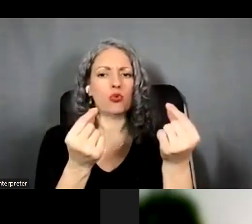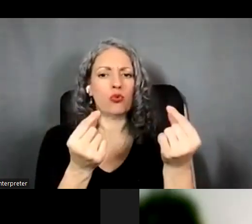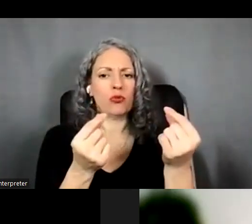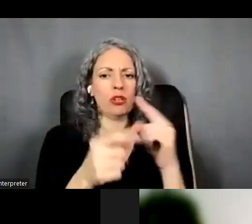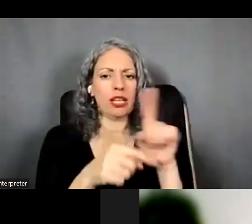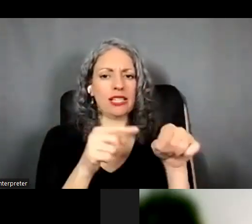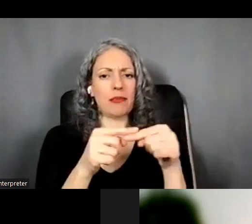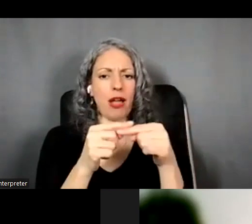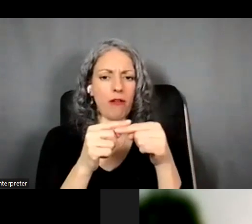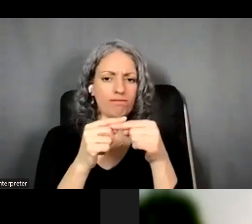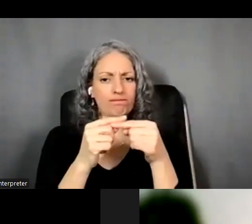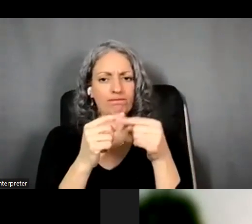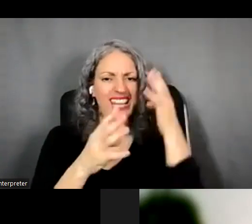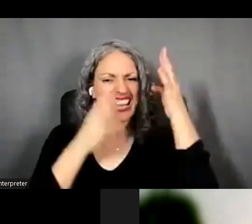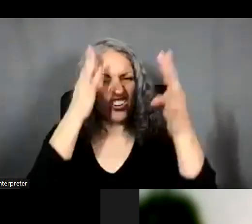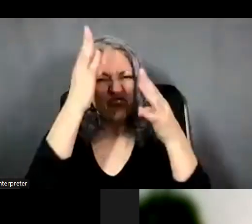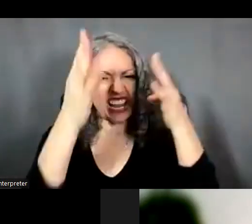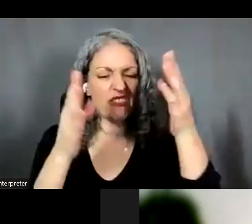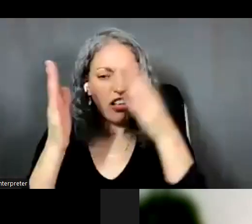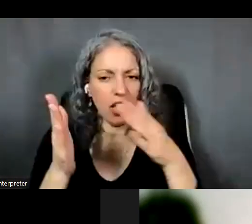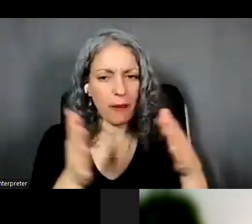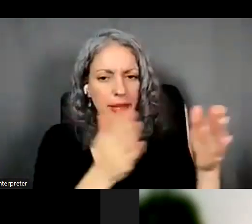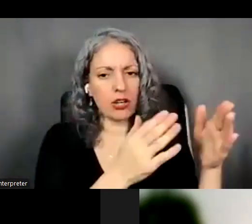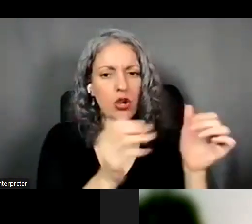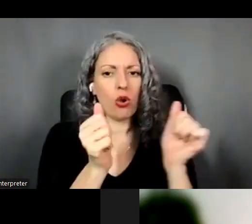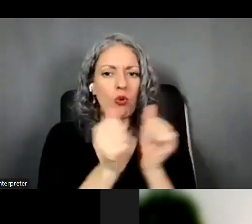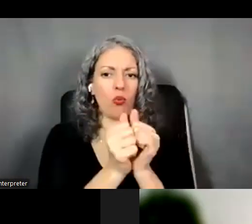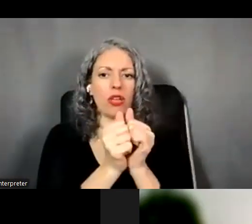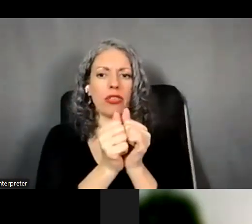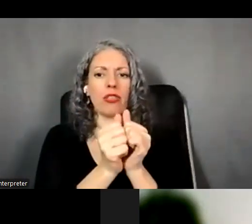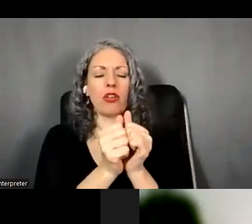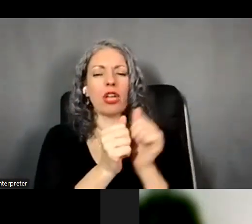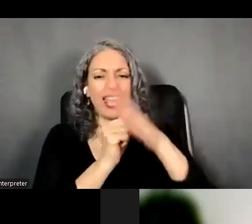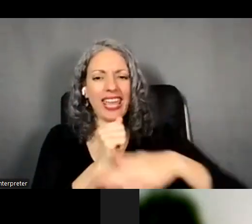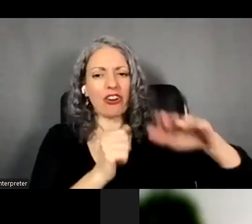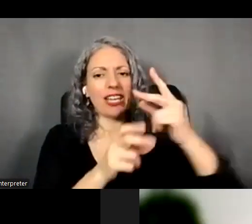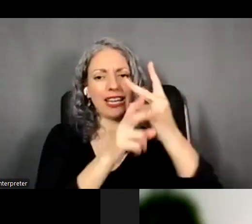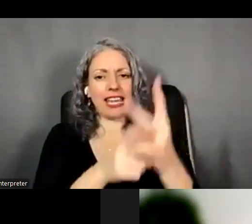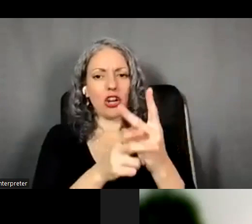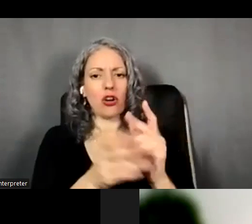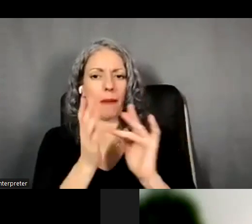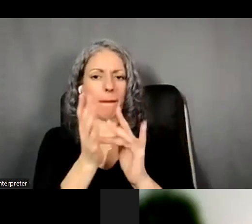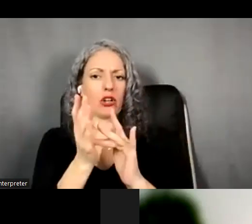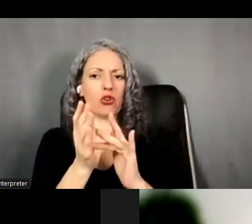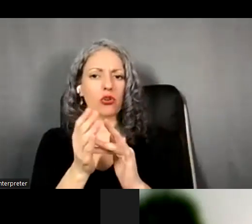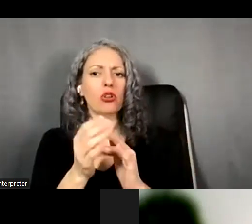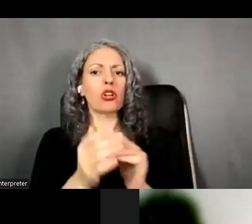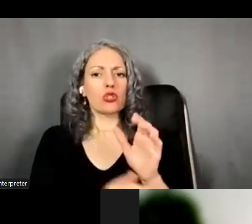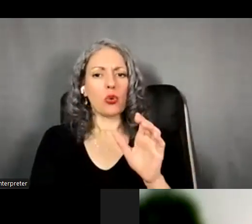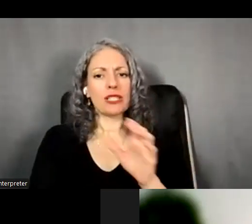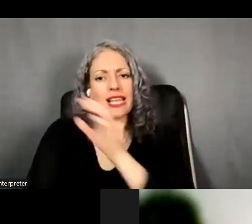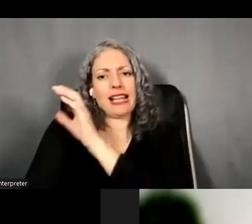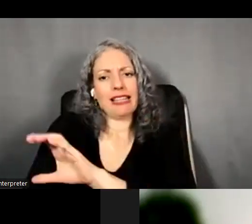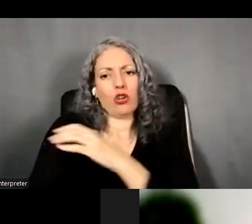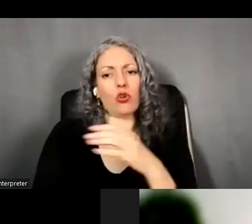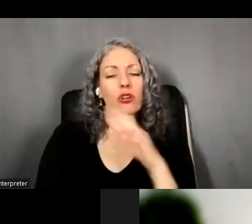innovative kind of alignment with a coordinated regional care and arm of Prospect Medical. So it was that clinical piece. How do we do that